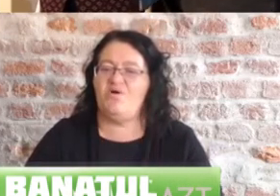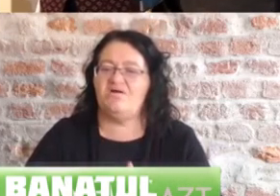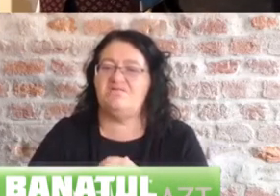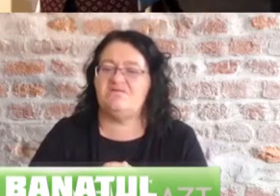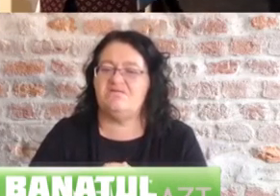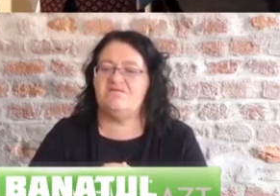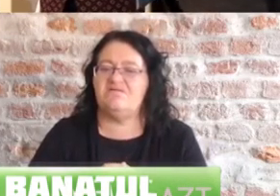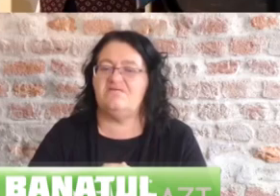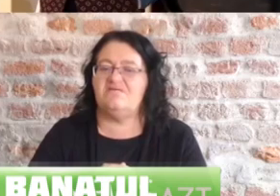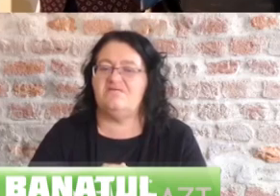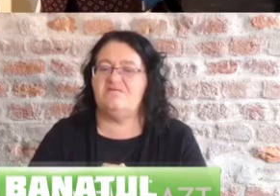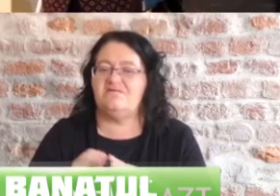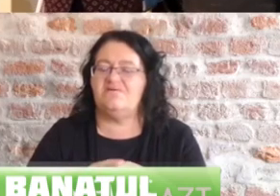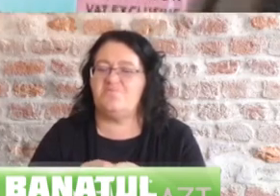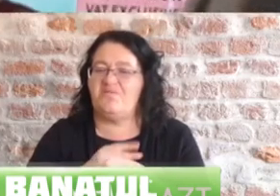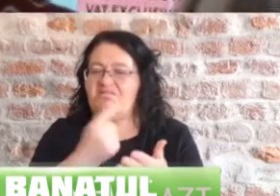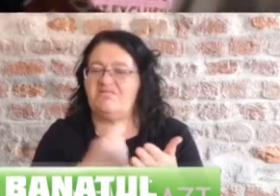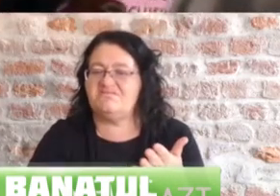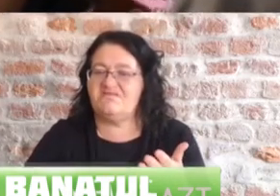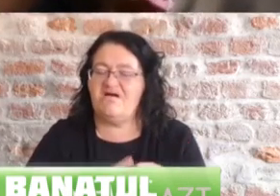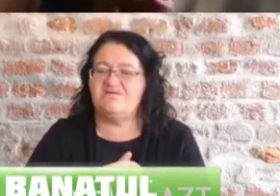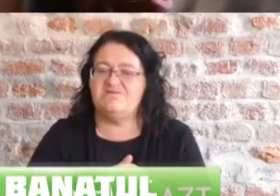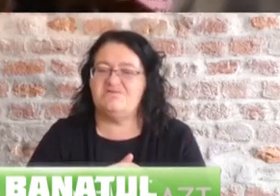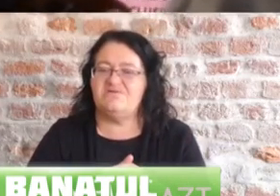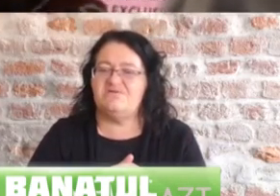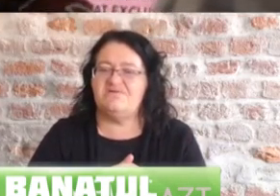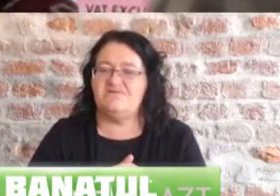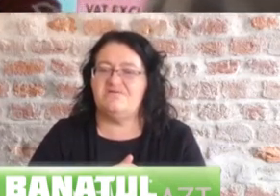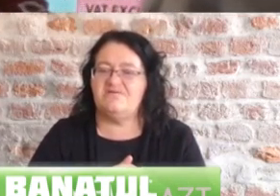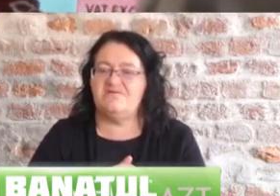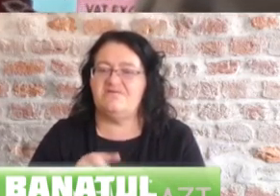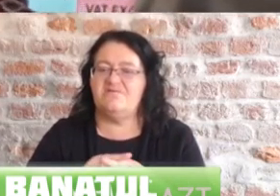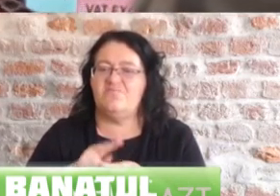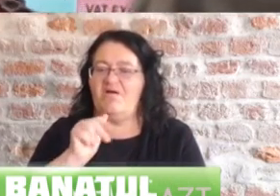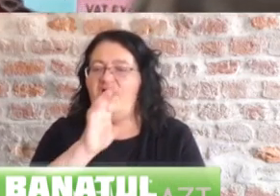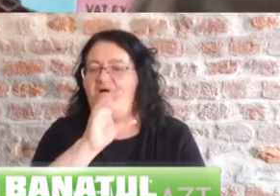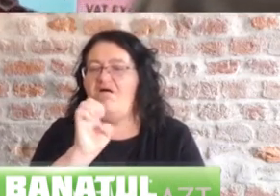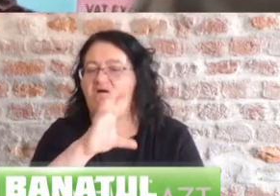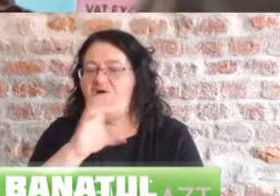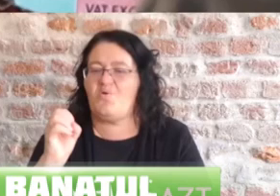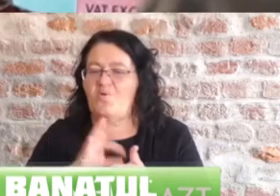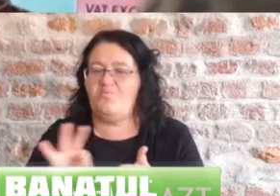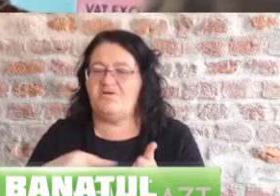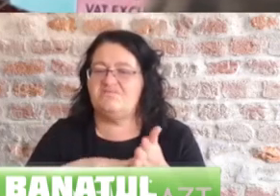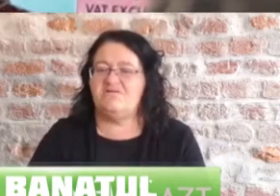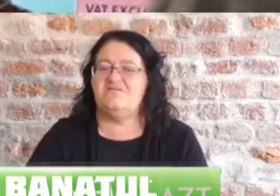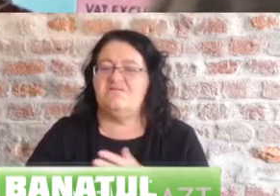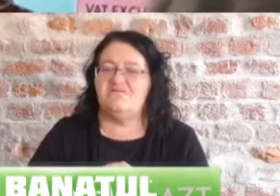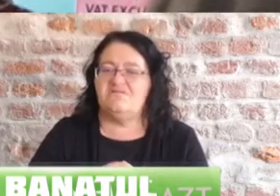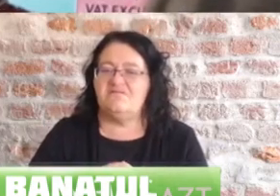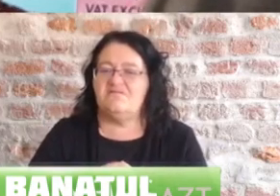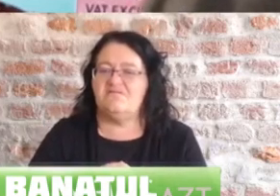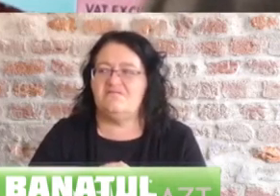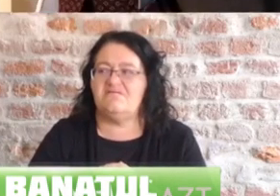aspects of the landscape design and closely related ecological dimensions, which are key to the vision